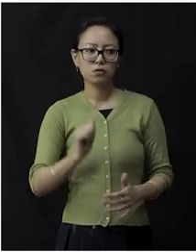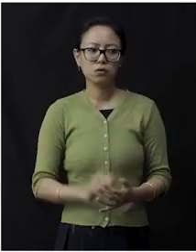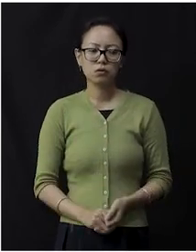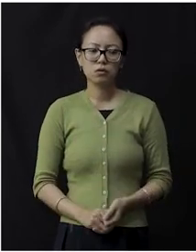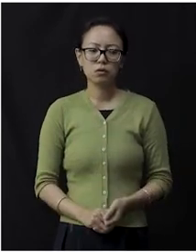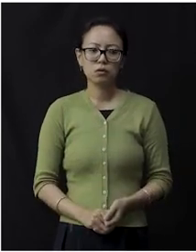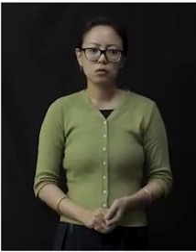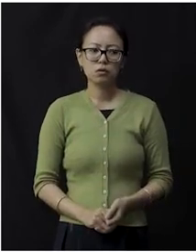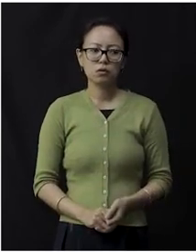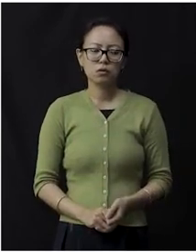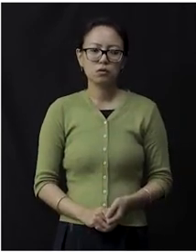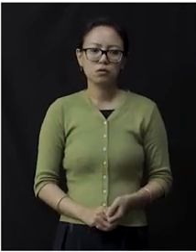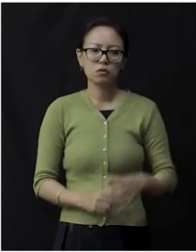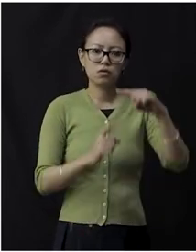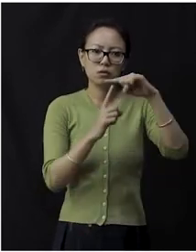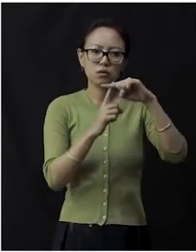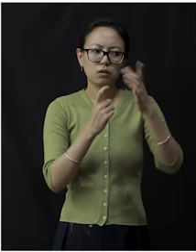one. Trudging.